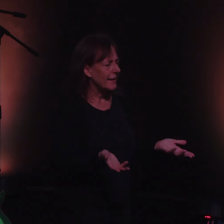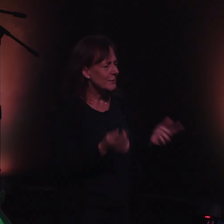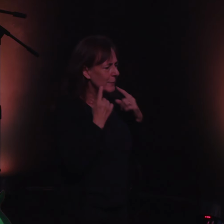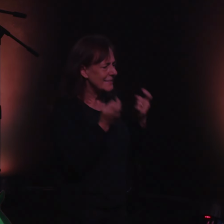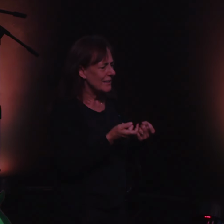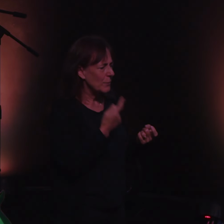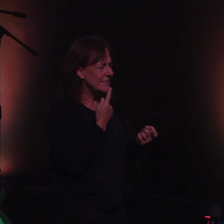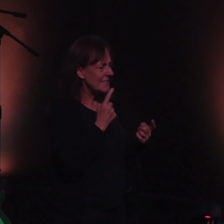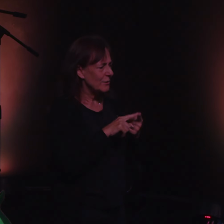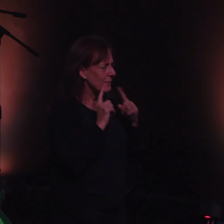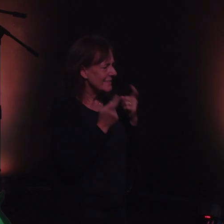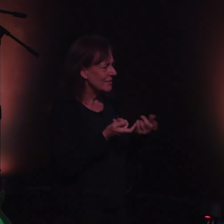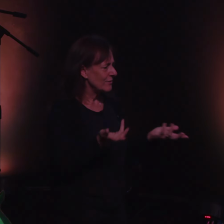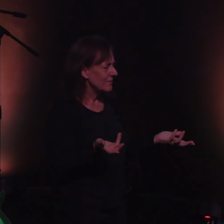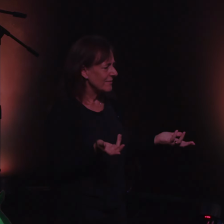more.